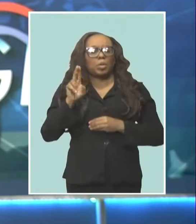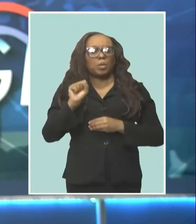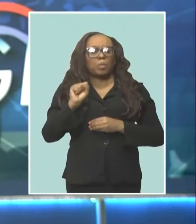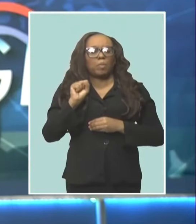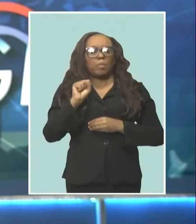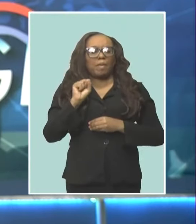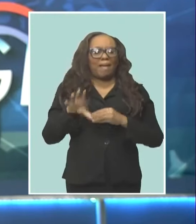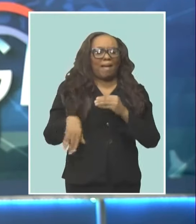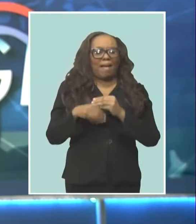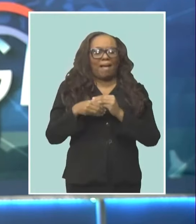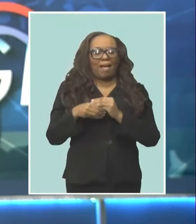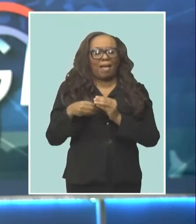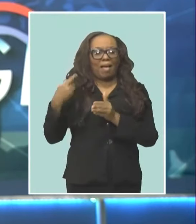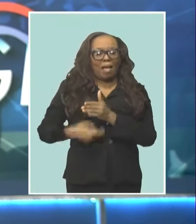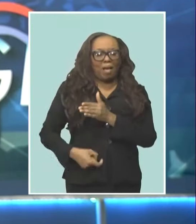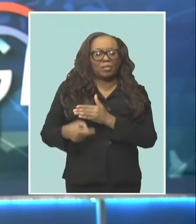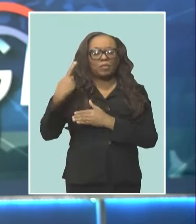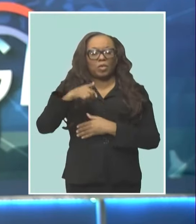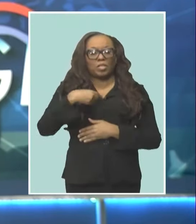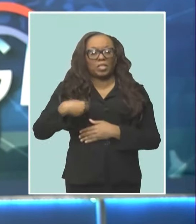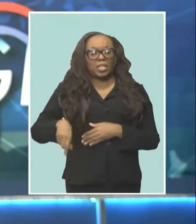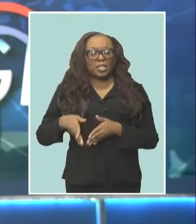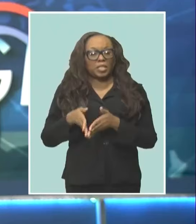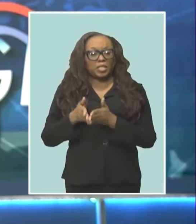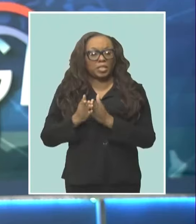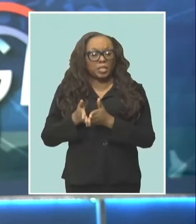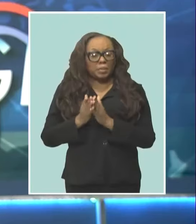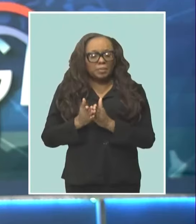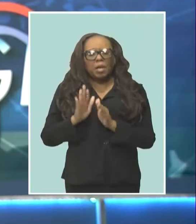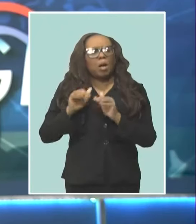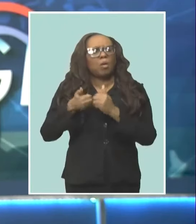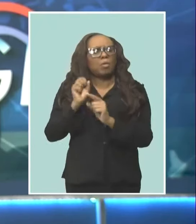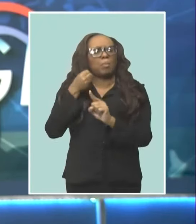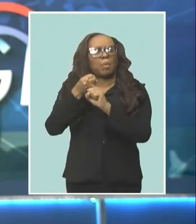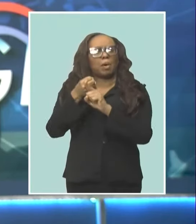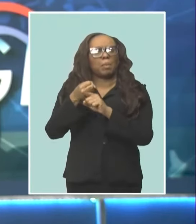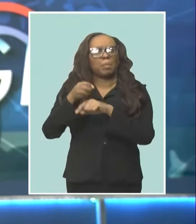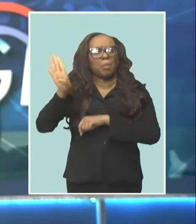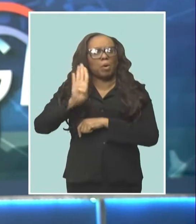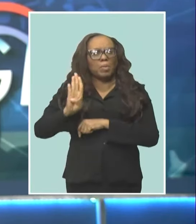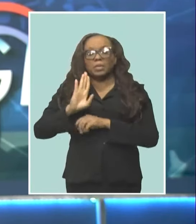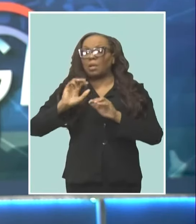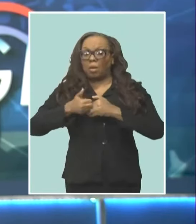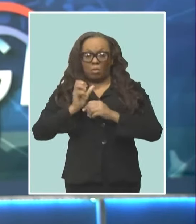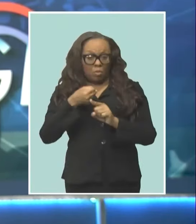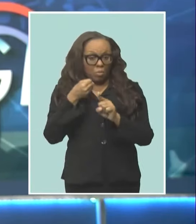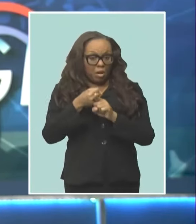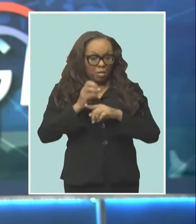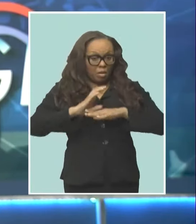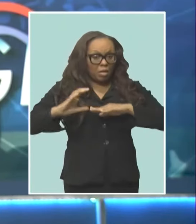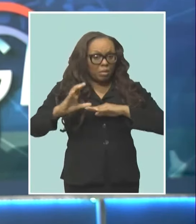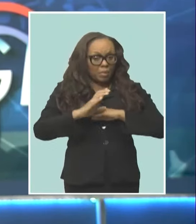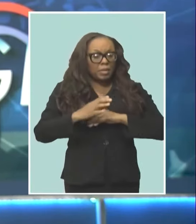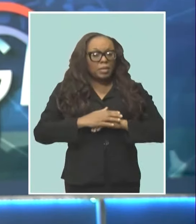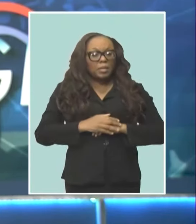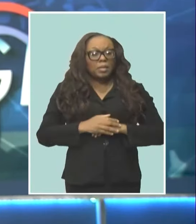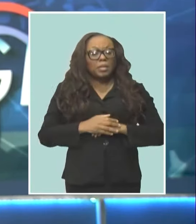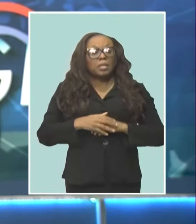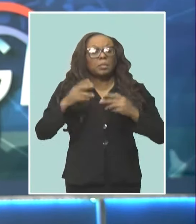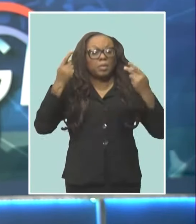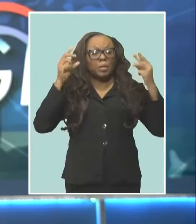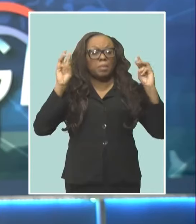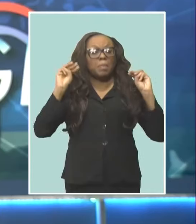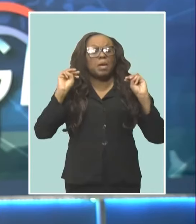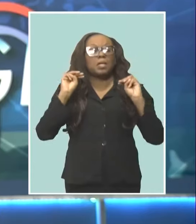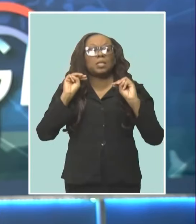a U.S.-imposed levy on Chinese ships will have on Barbados and Caricom. She has reached out directly to the U.S. President about